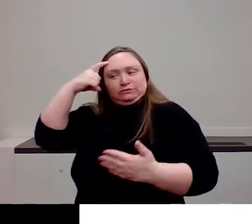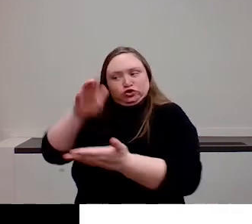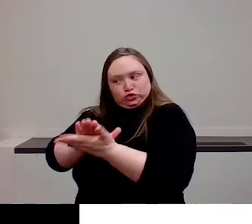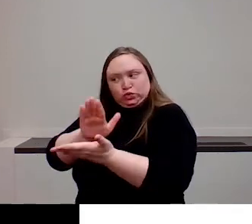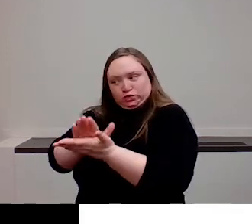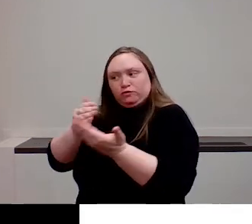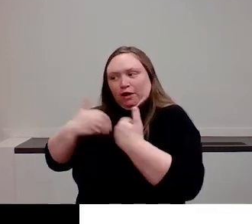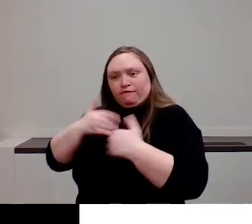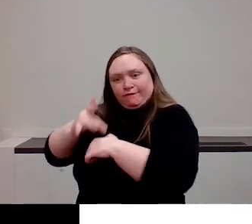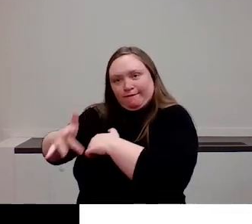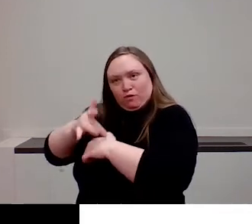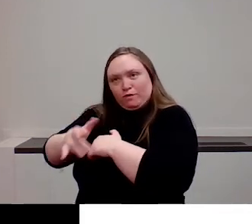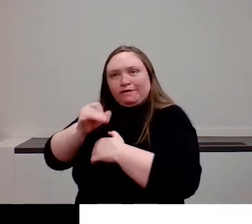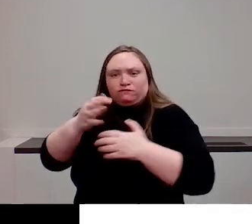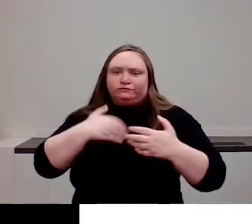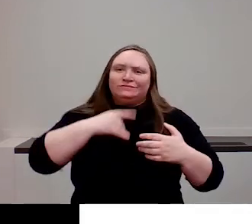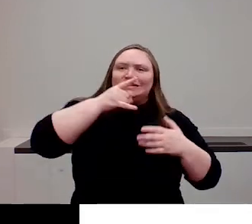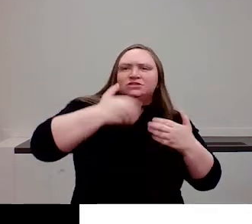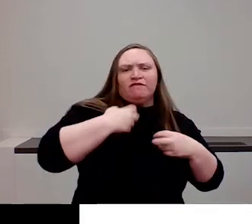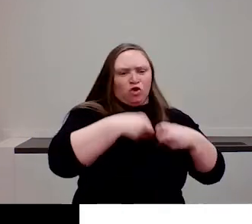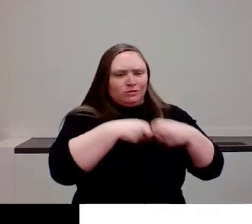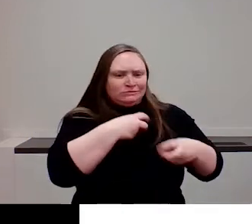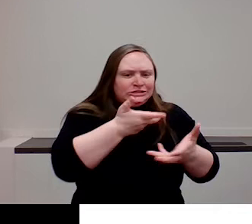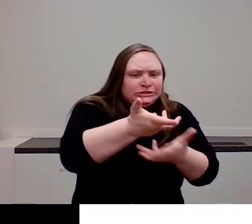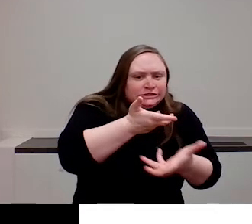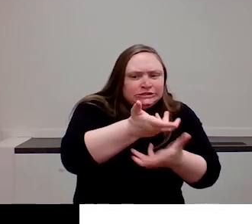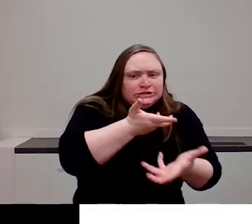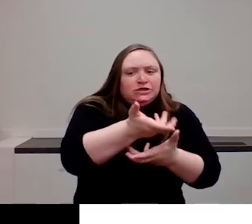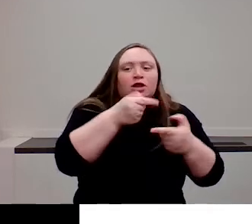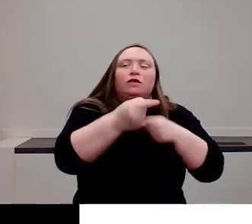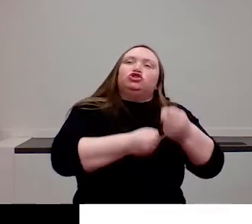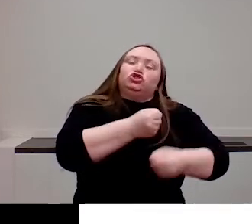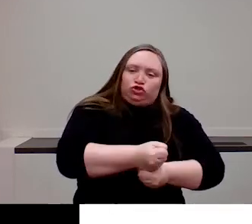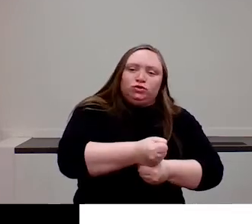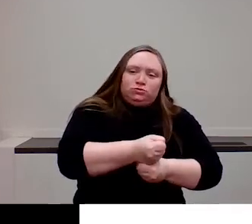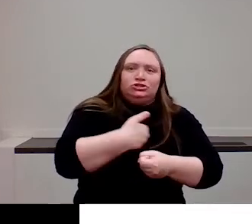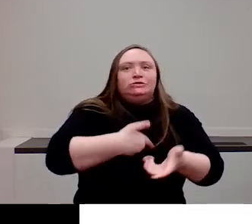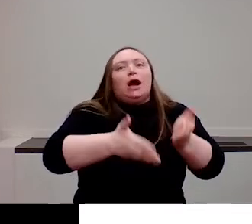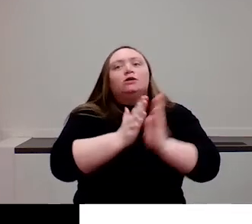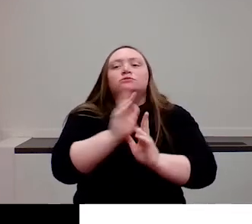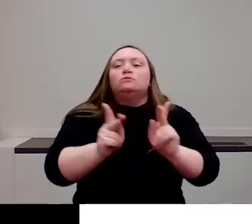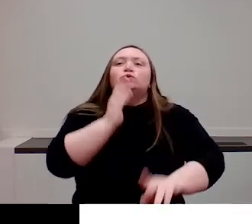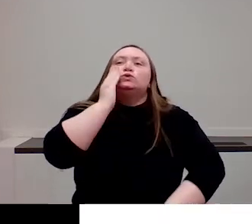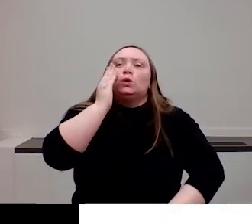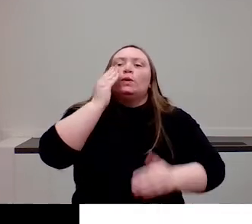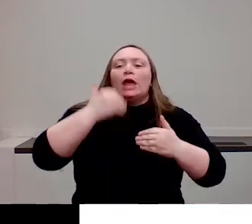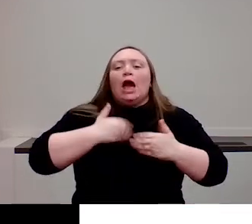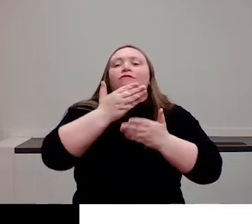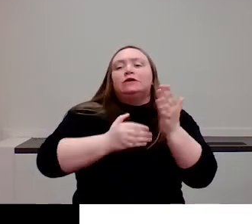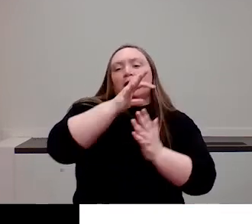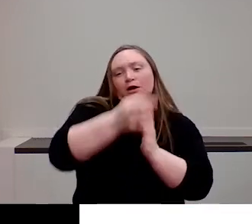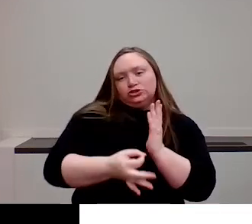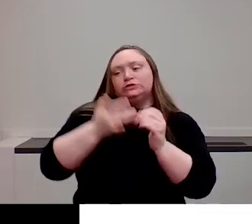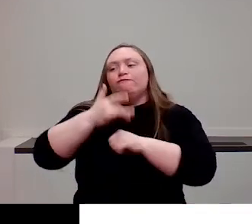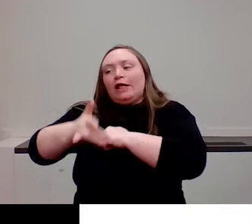to them, in case they've been having problems engaging this year. And I would just ask that people be aware that we have some options for the